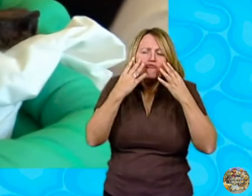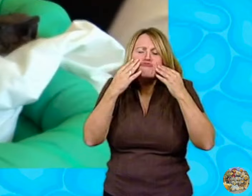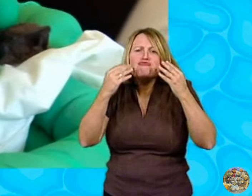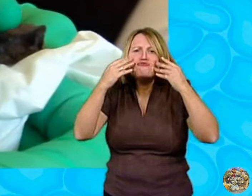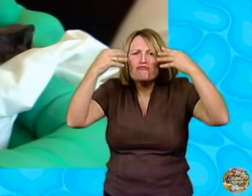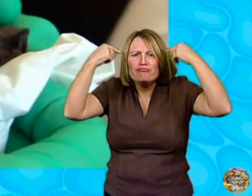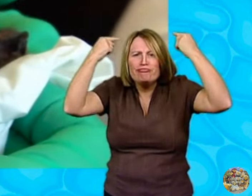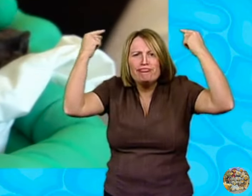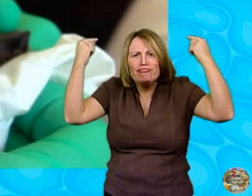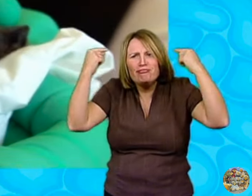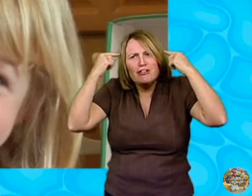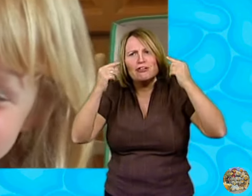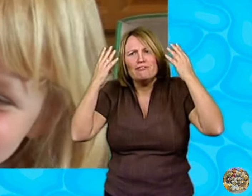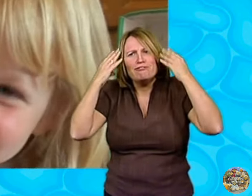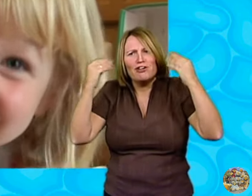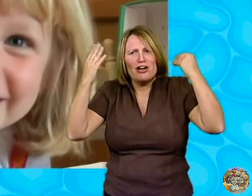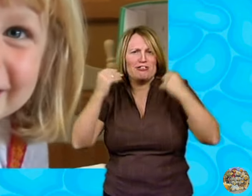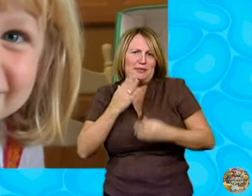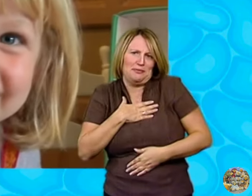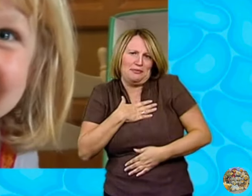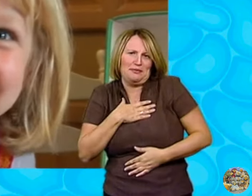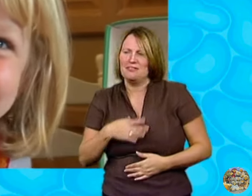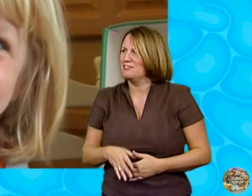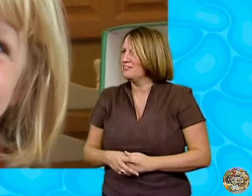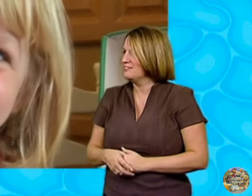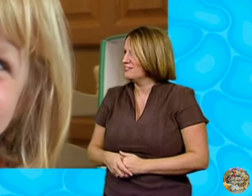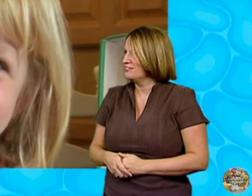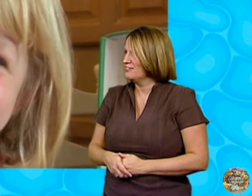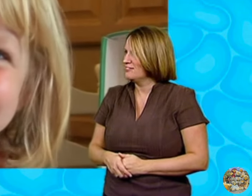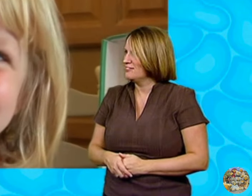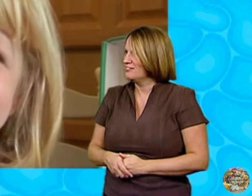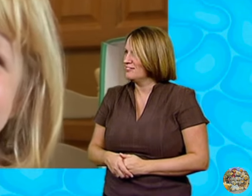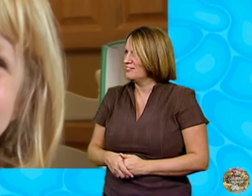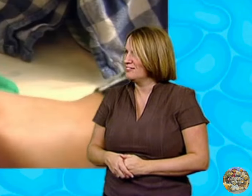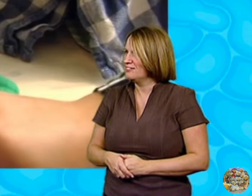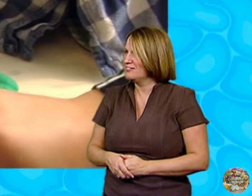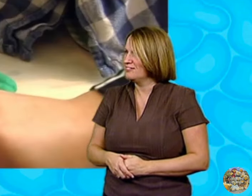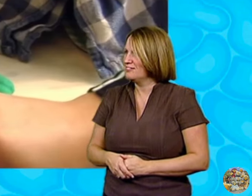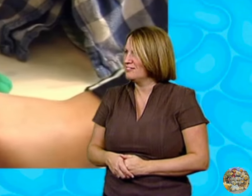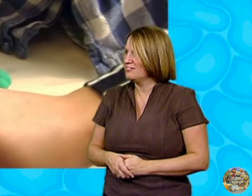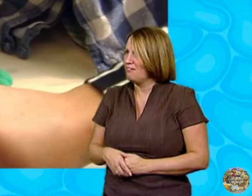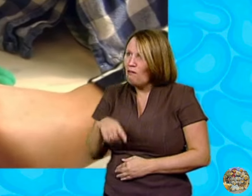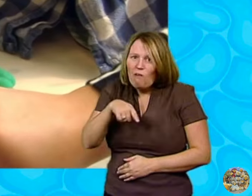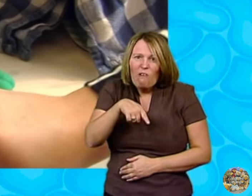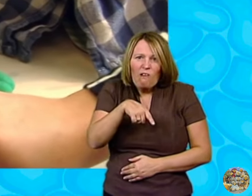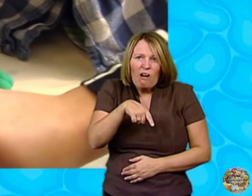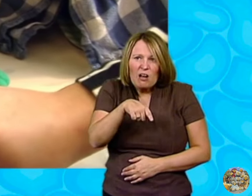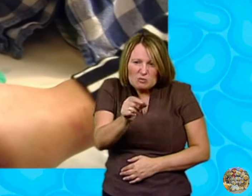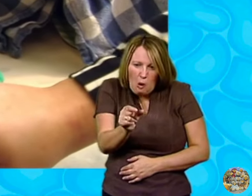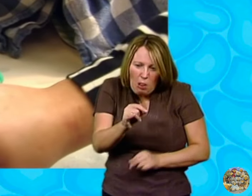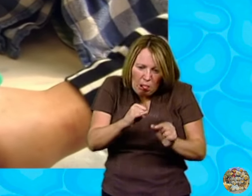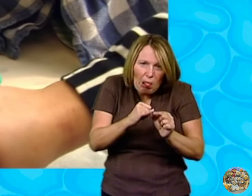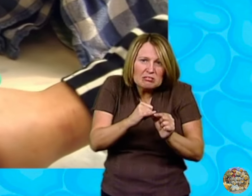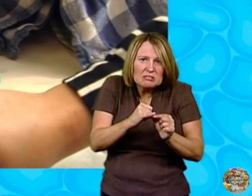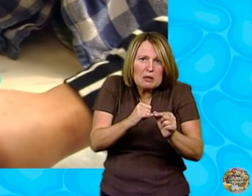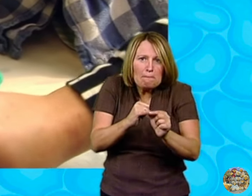short ears and he's really, really furry. Look, it is the size of my